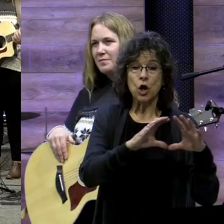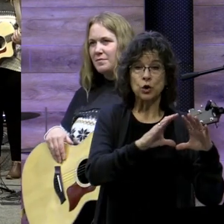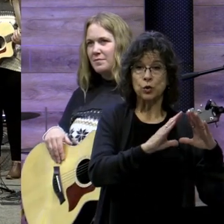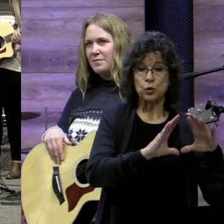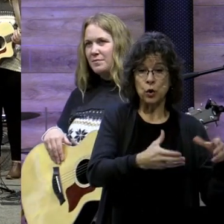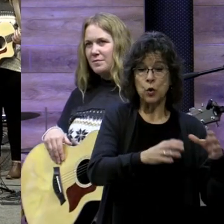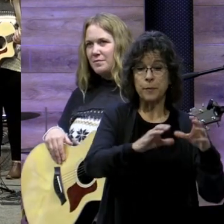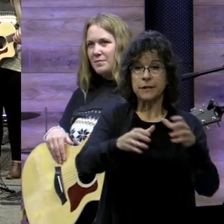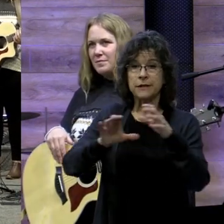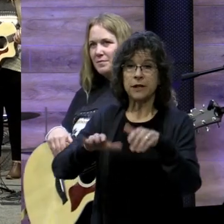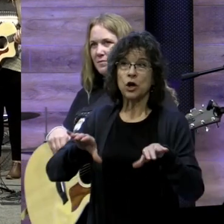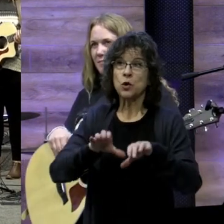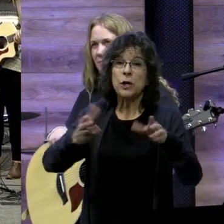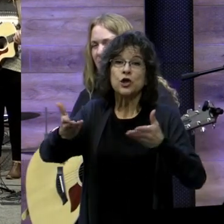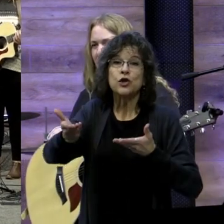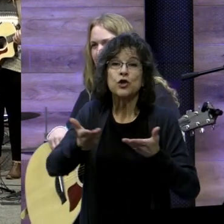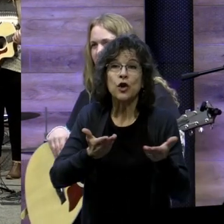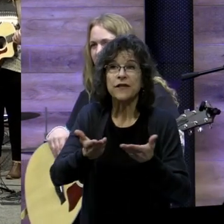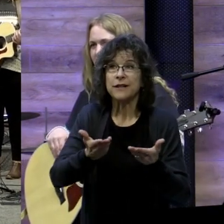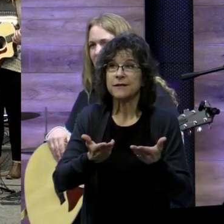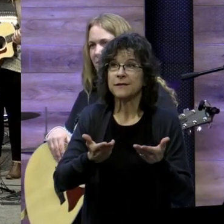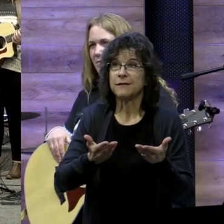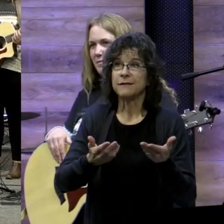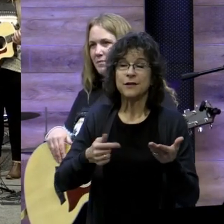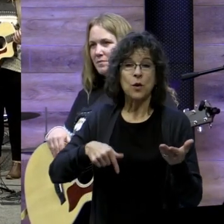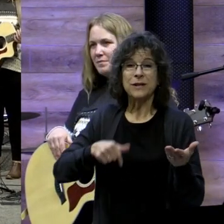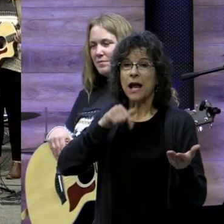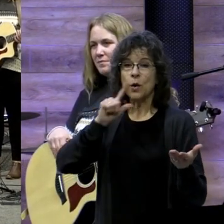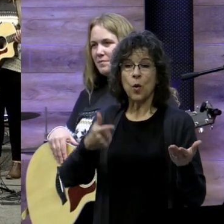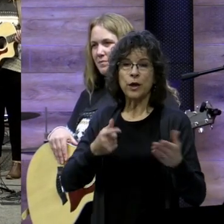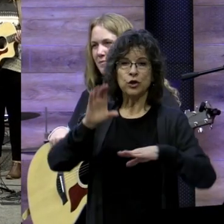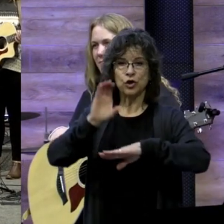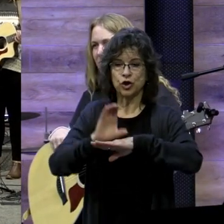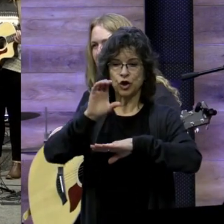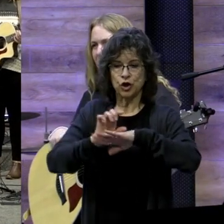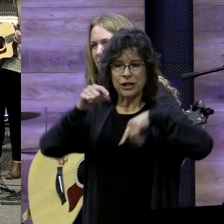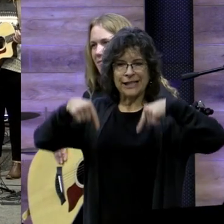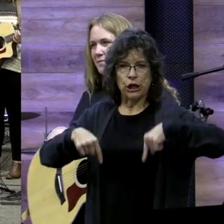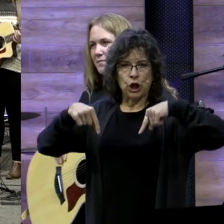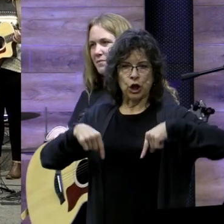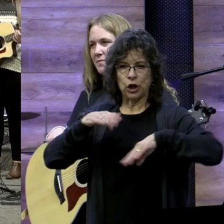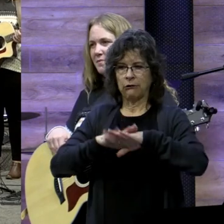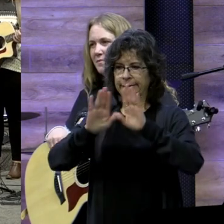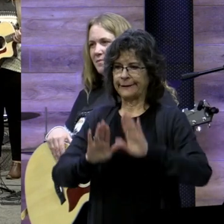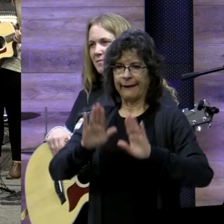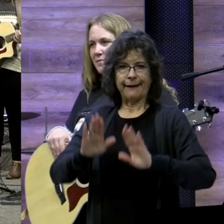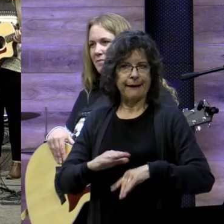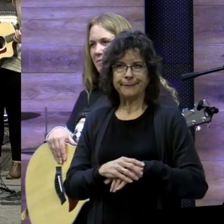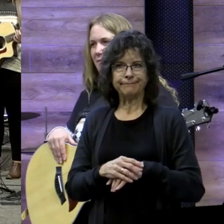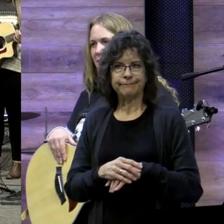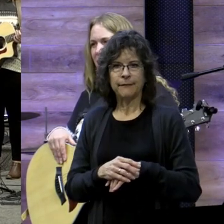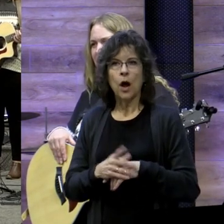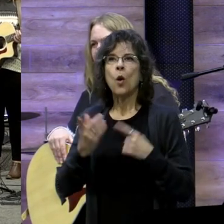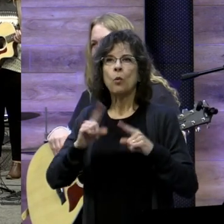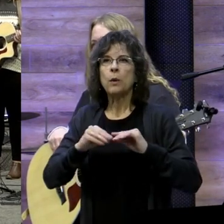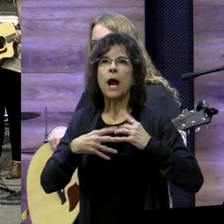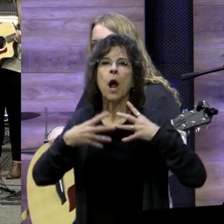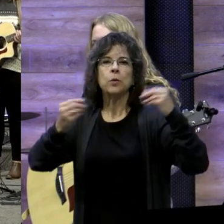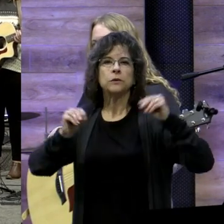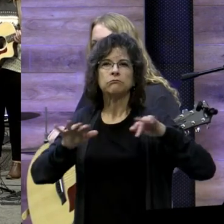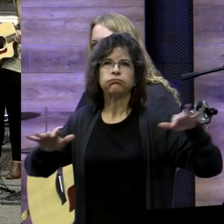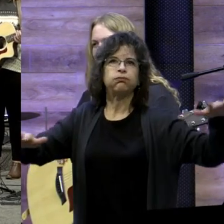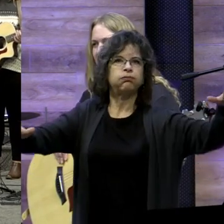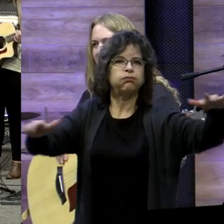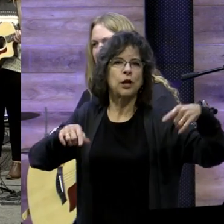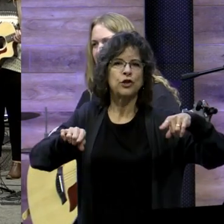See, a lot of the ministry of this church doesn't take place in these walls, but as we scatter and gather around the city,